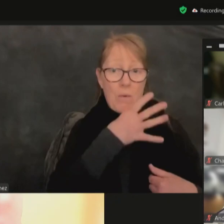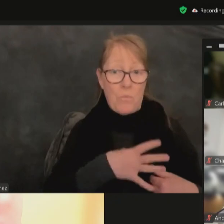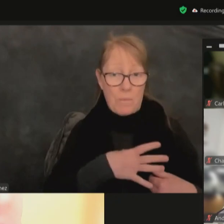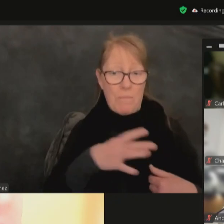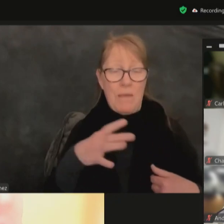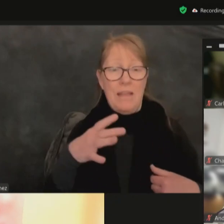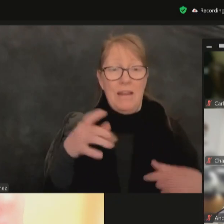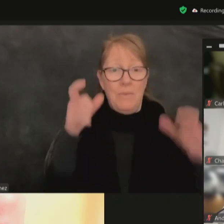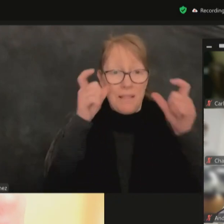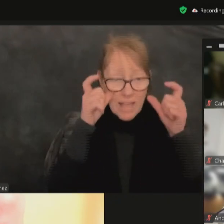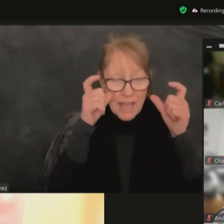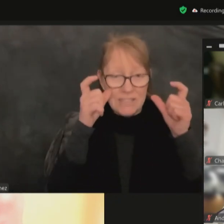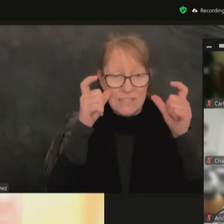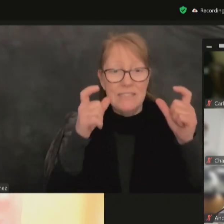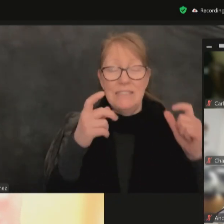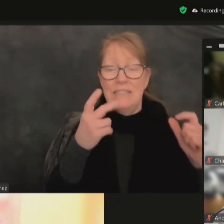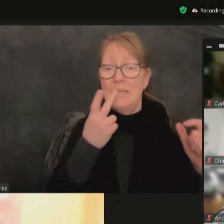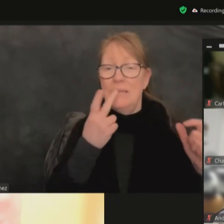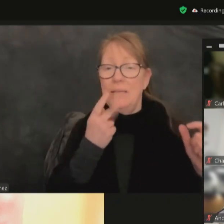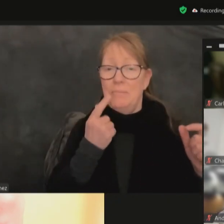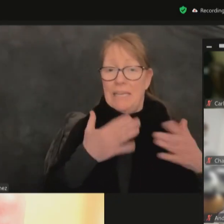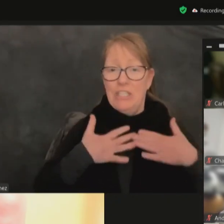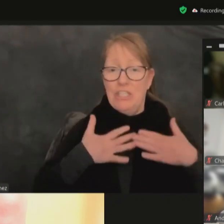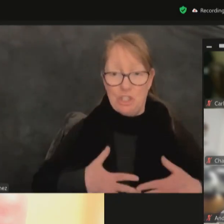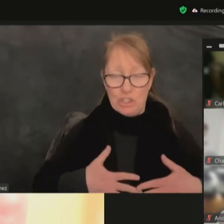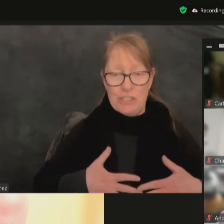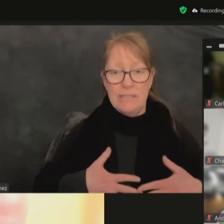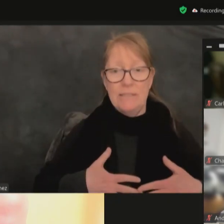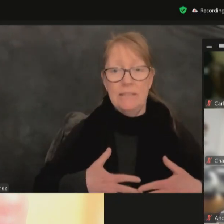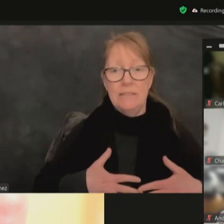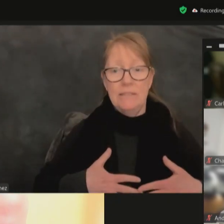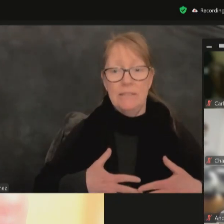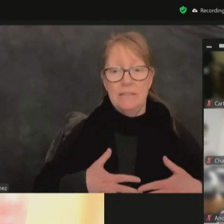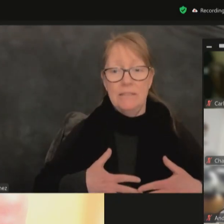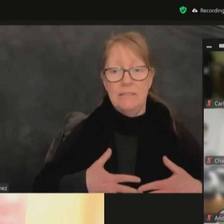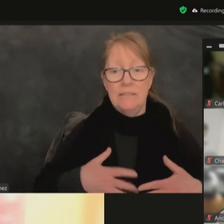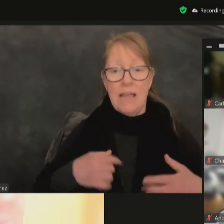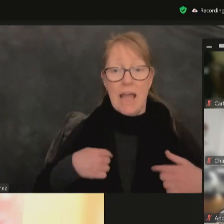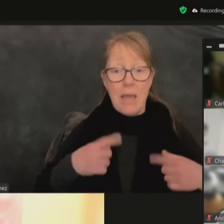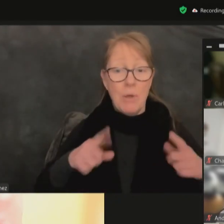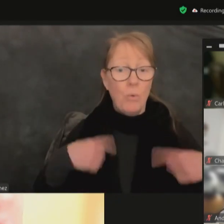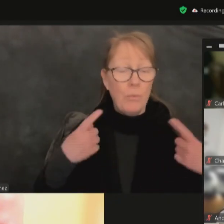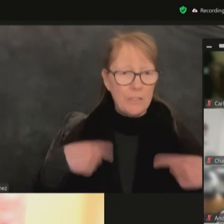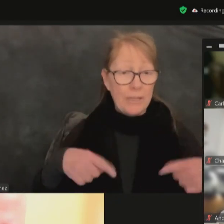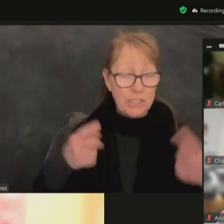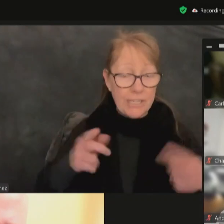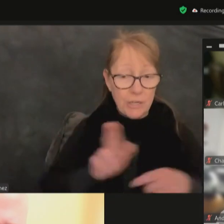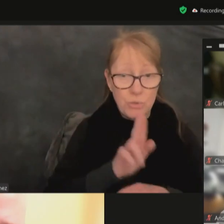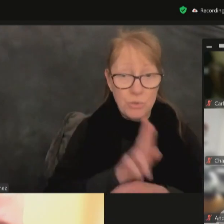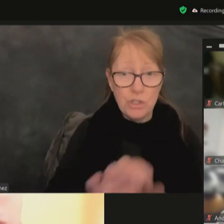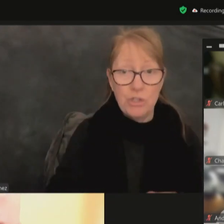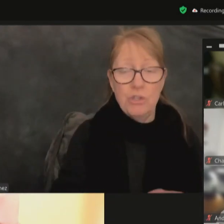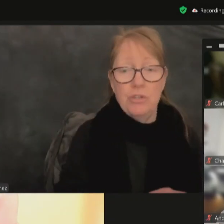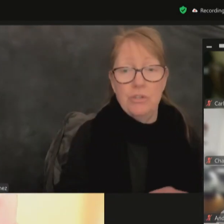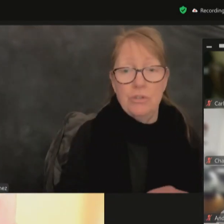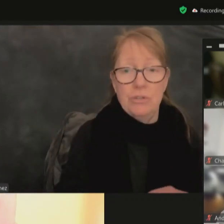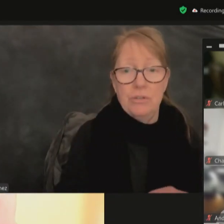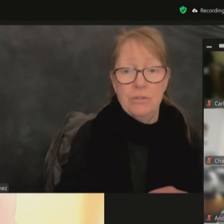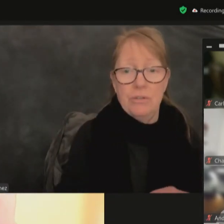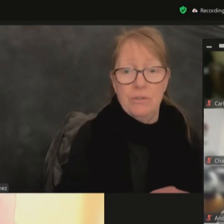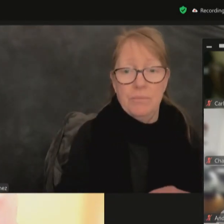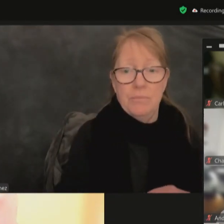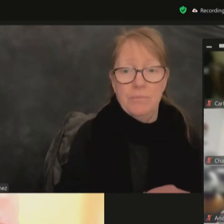glasses wearing a pink shirt. I am a wheelchair user. I'm from the JP